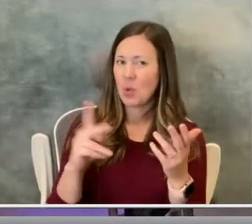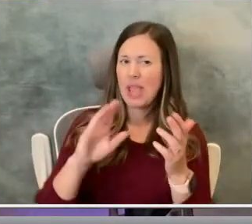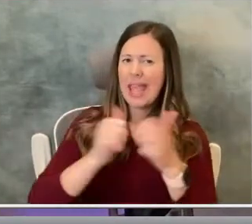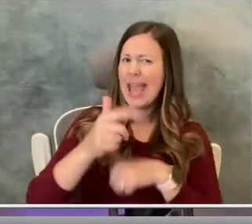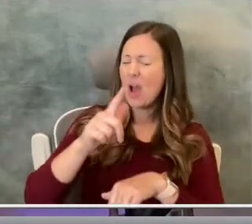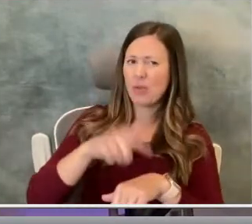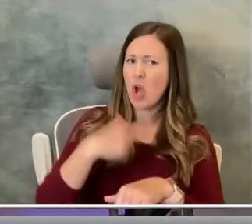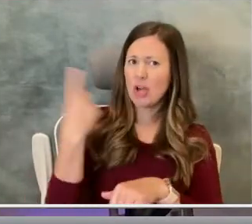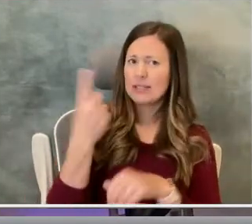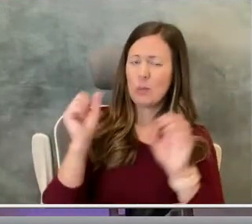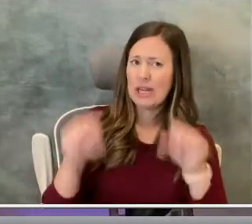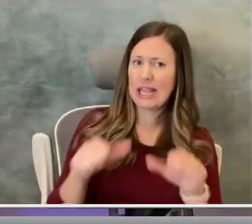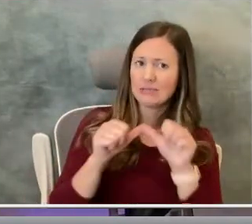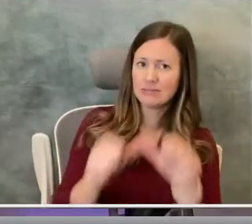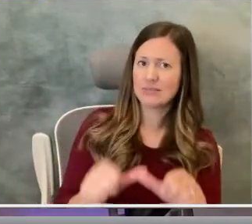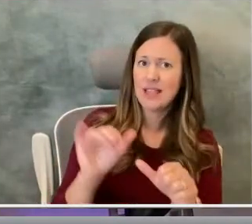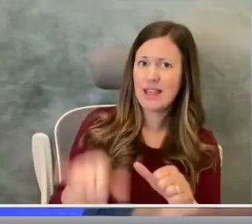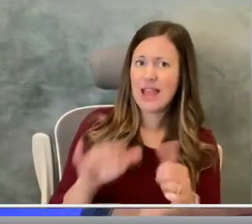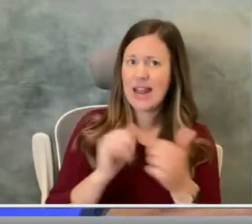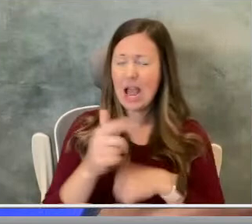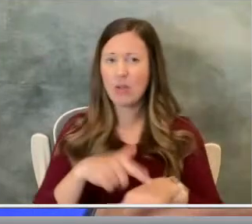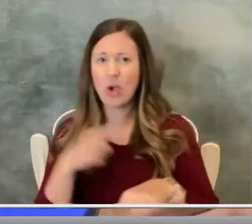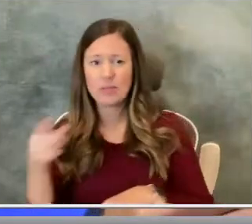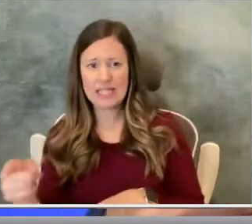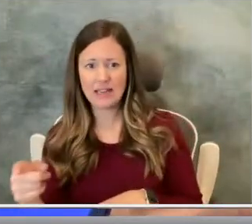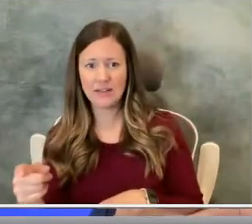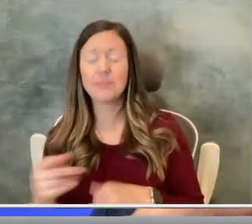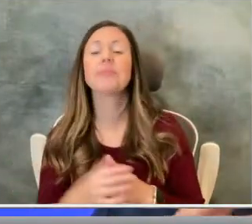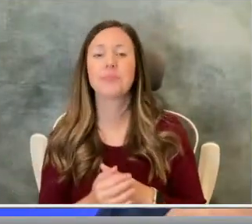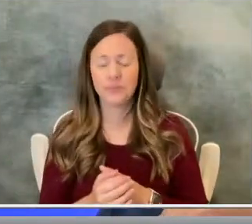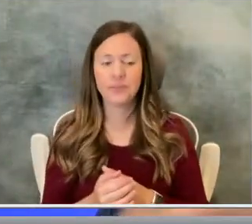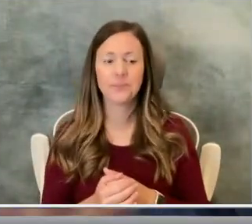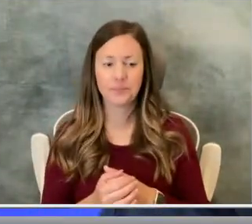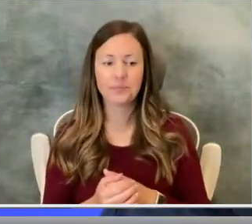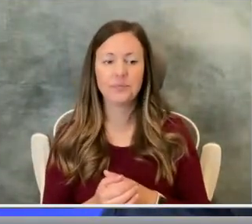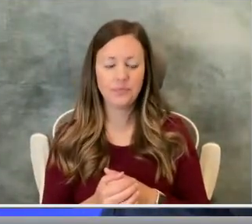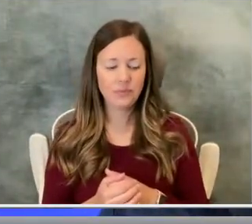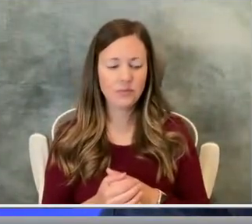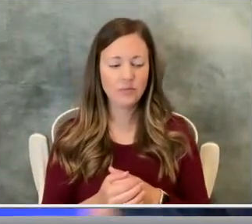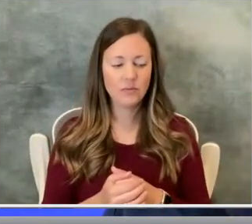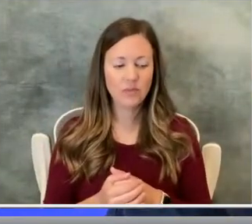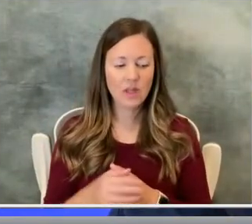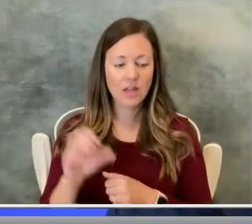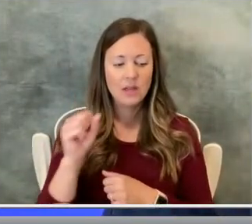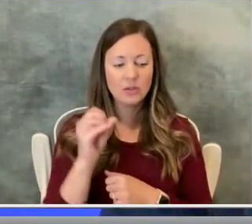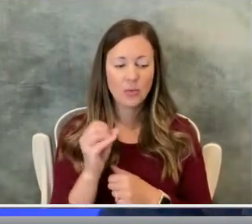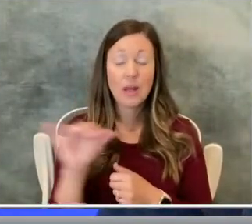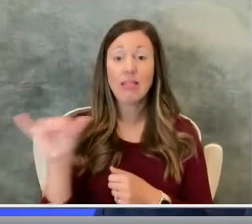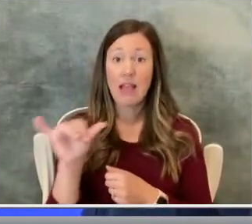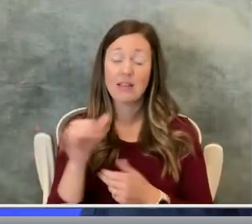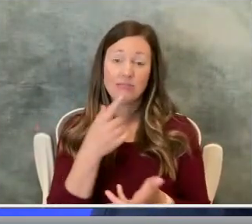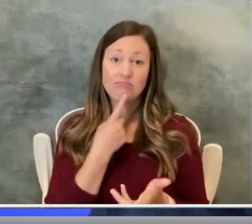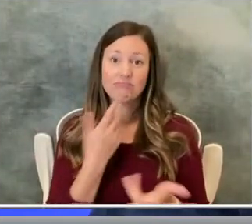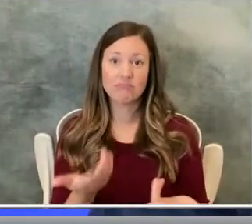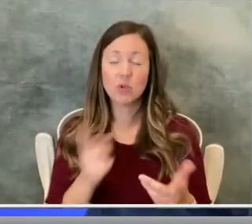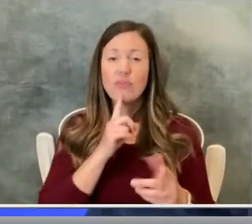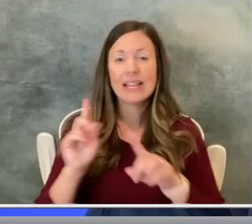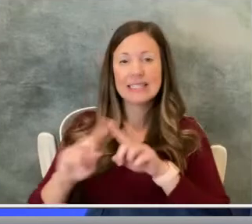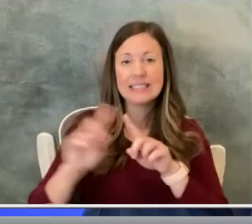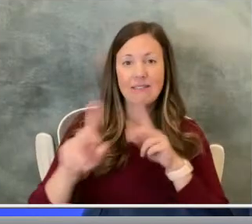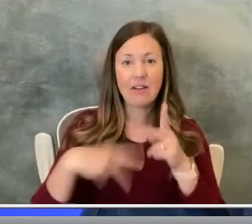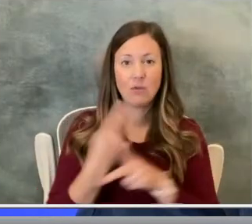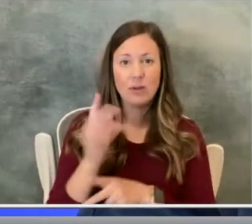Yeah, so like we said, there's different forms of ECMO, lung ECMO and cardiac ECMO, and